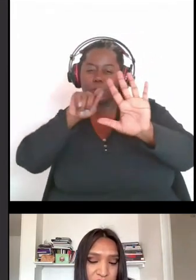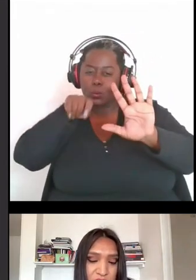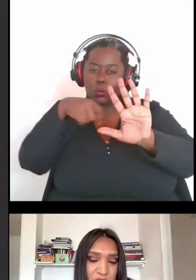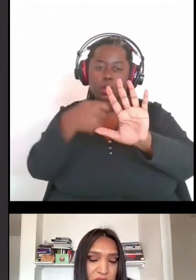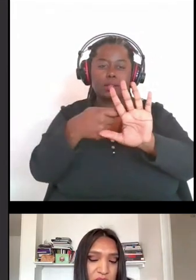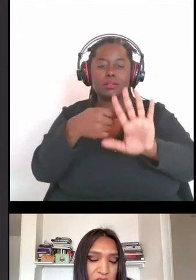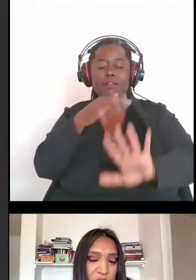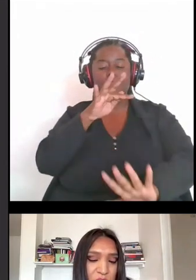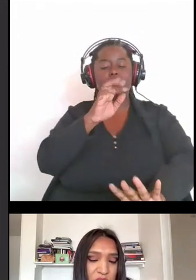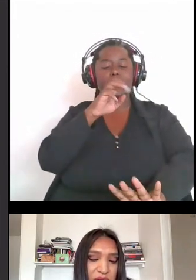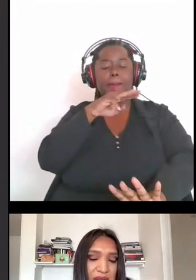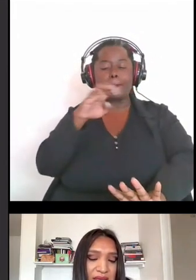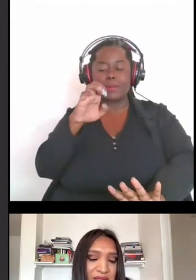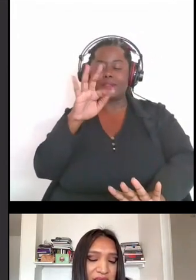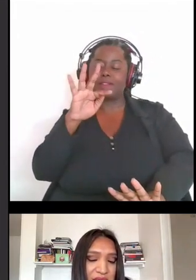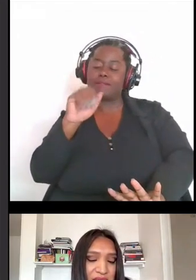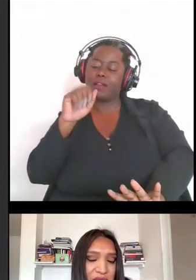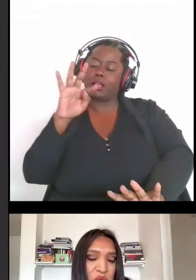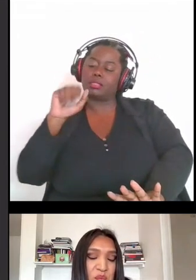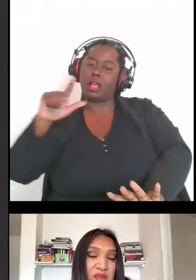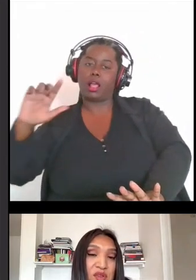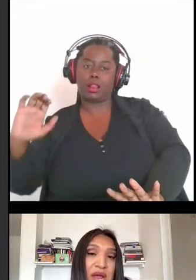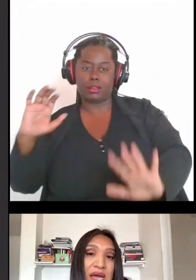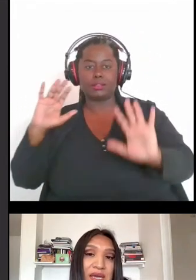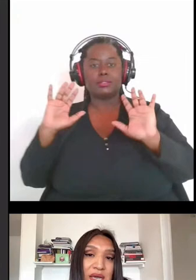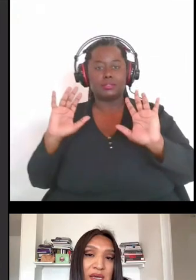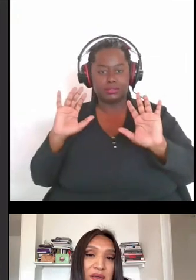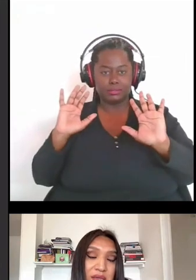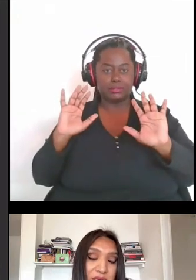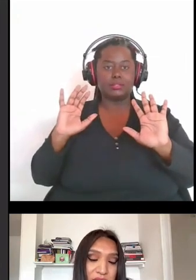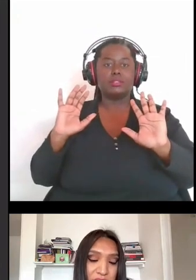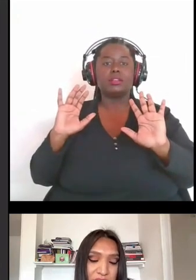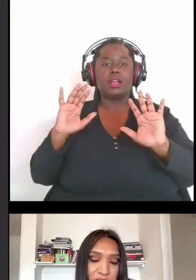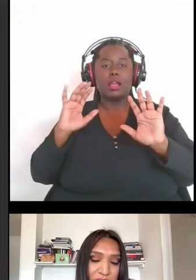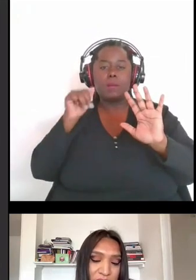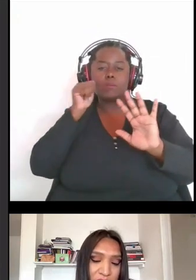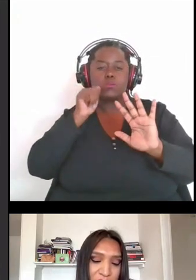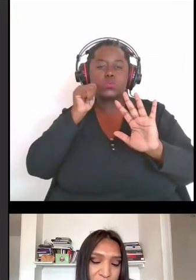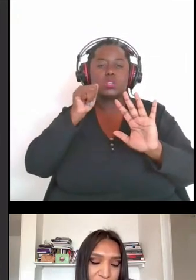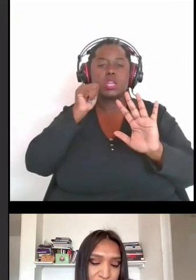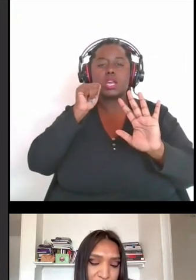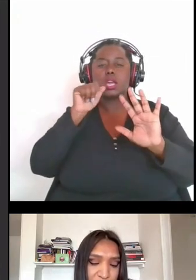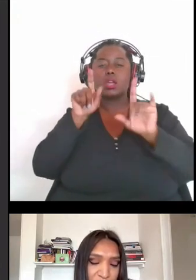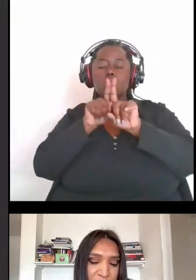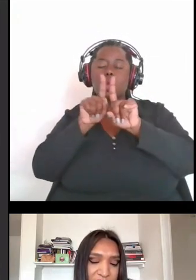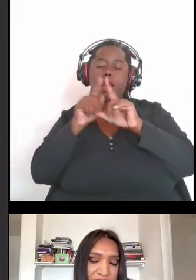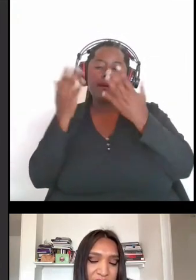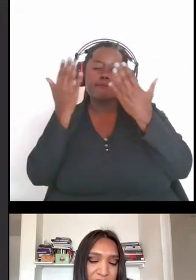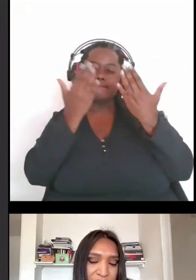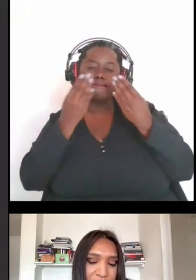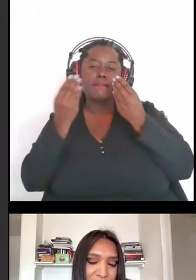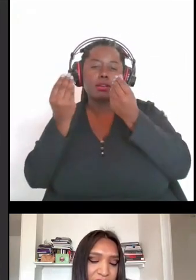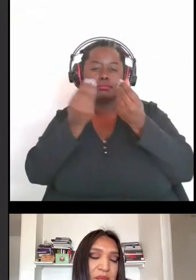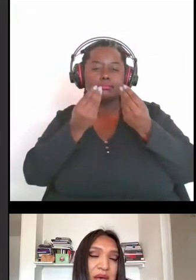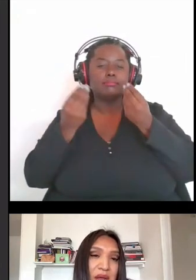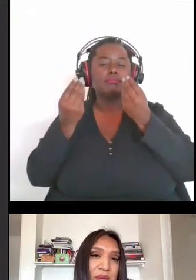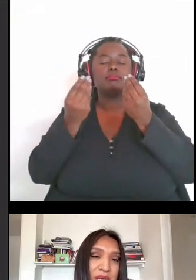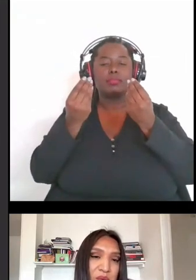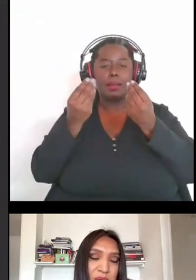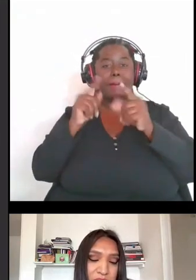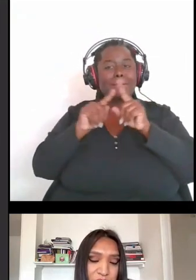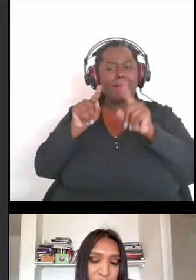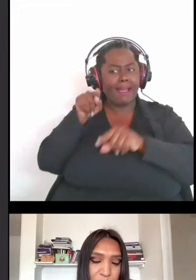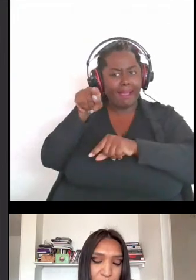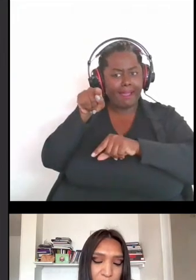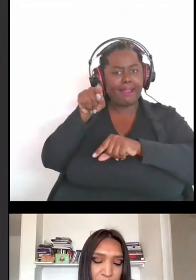that uses her attributes with mean purposes but this